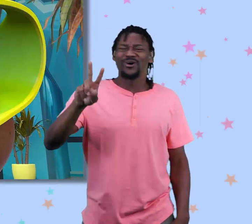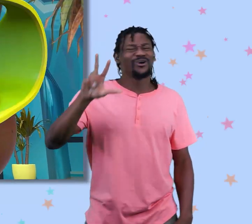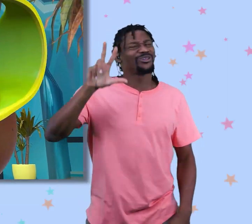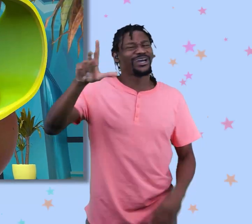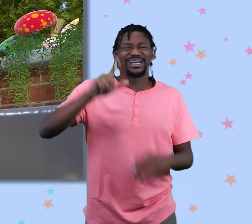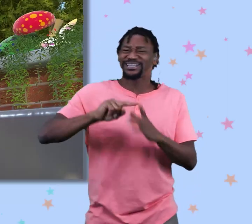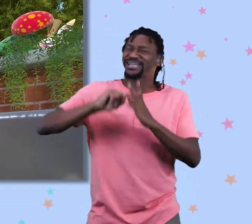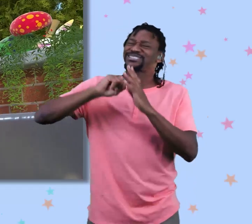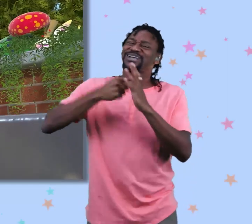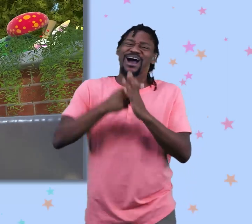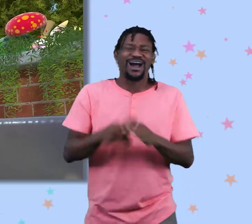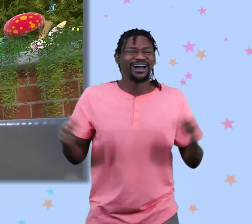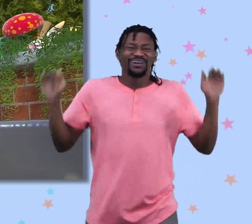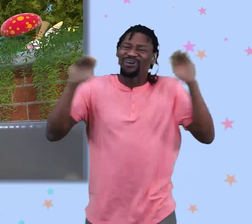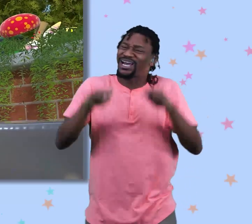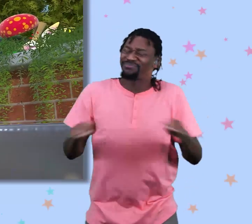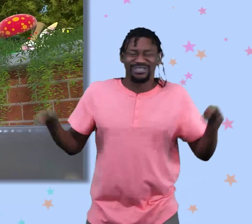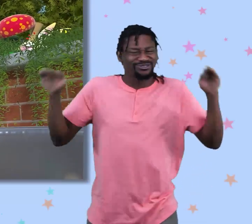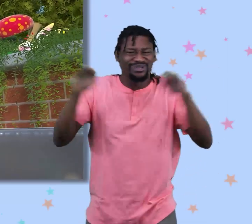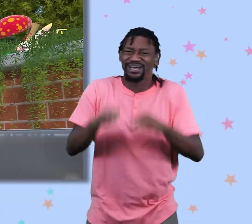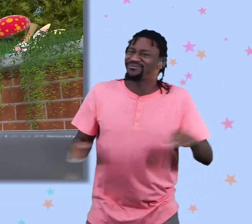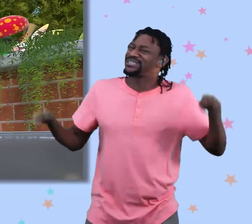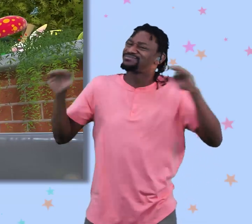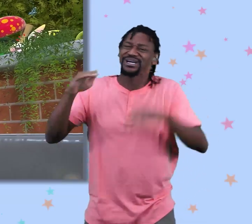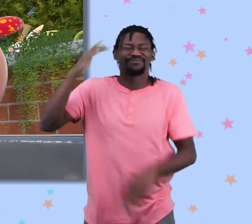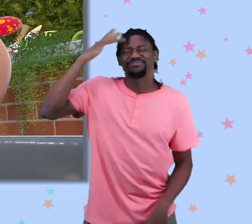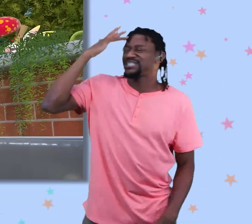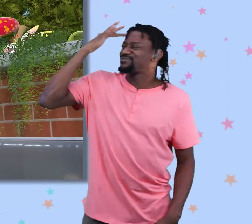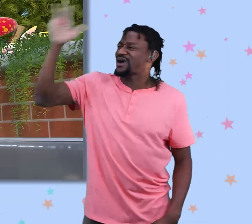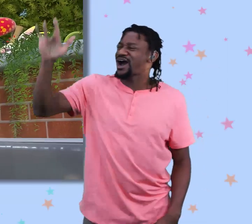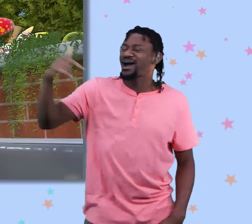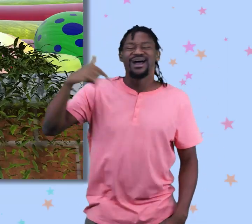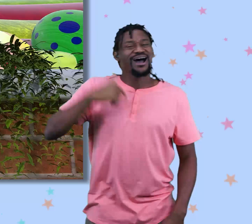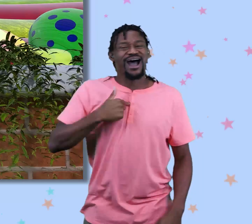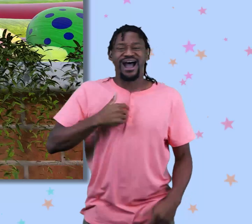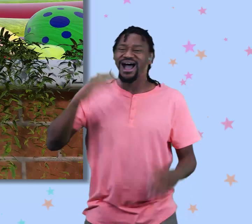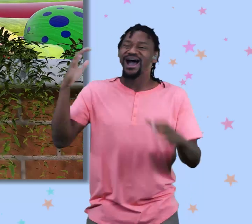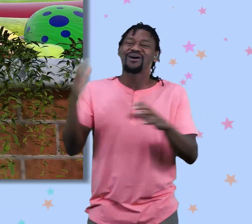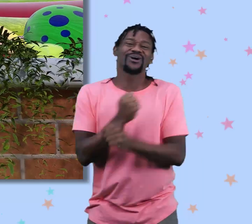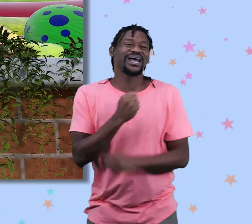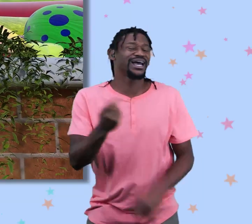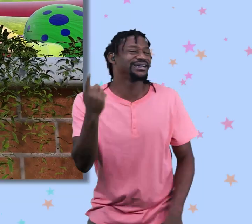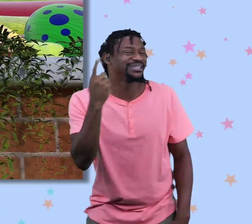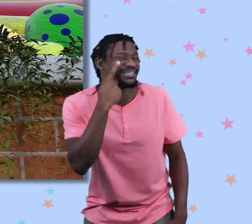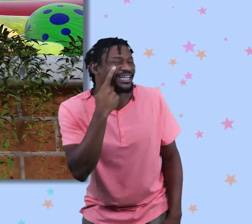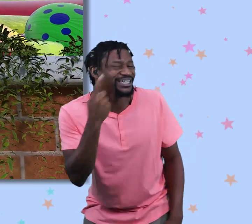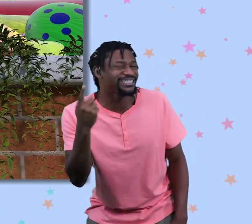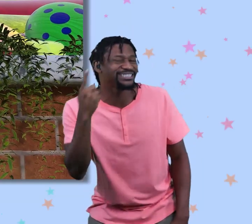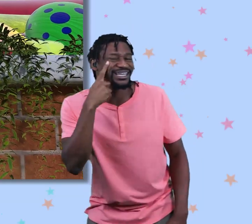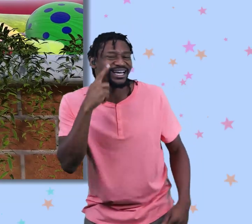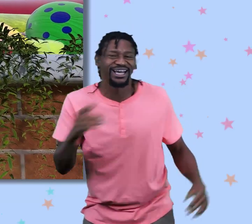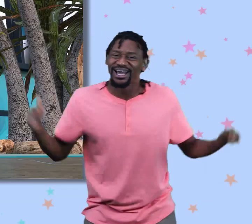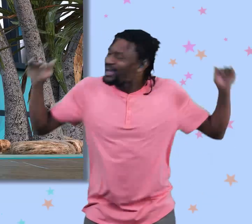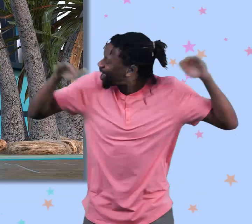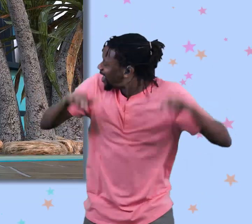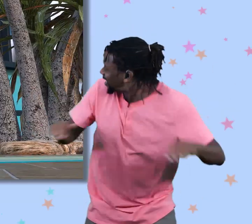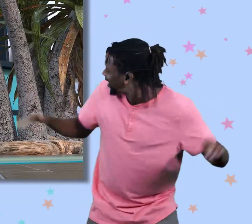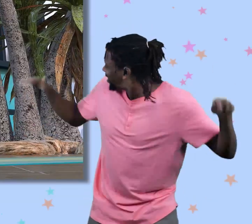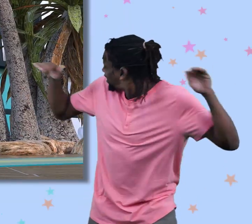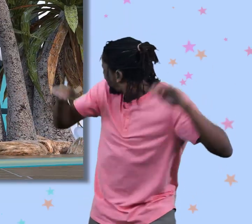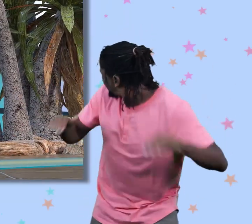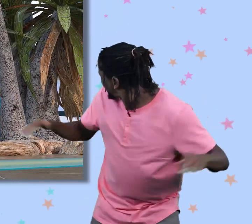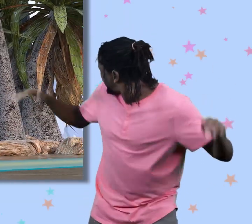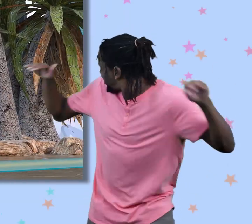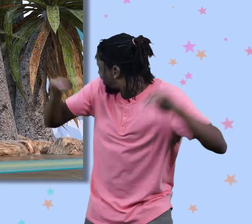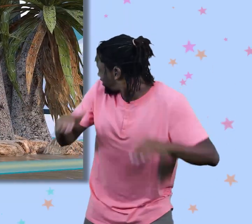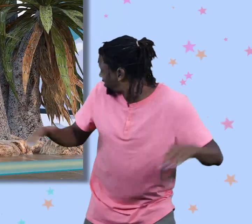One, two, three, let's start. Swimming is the sport for smart. I will win this race. Let